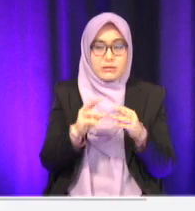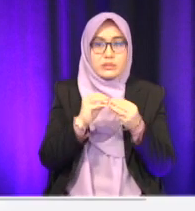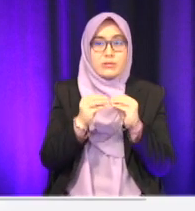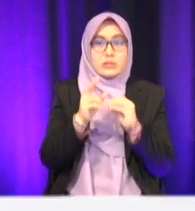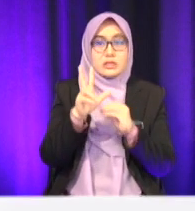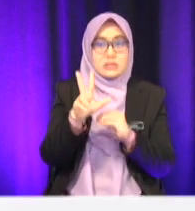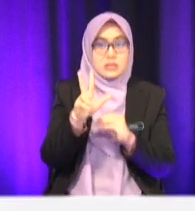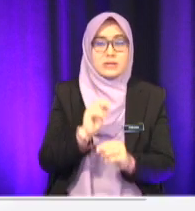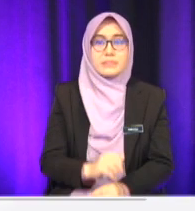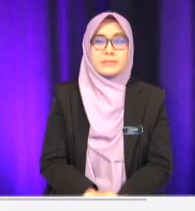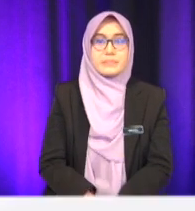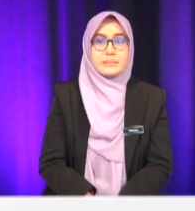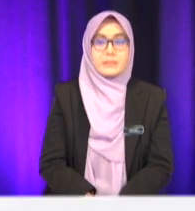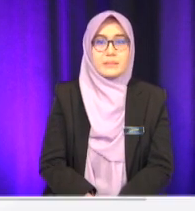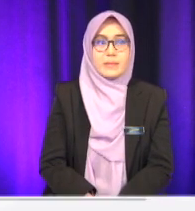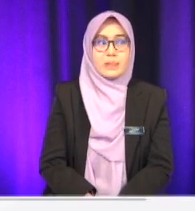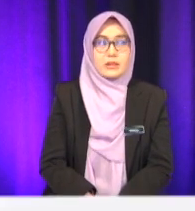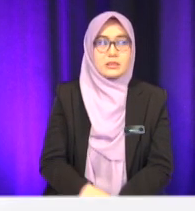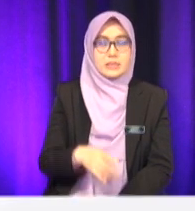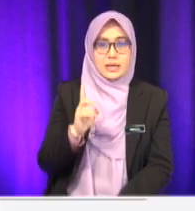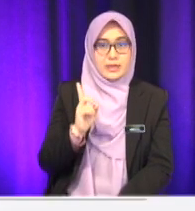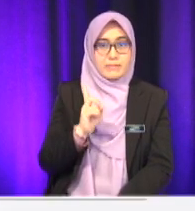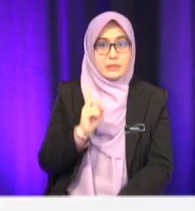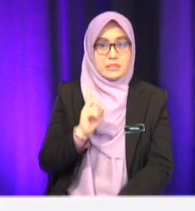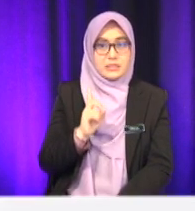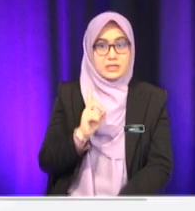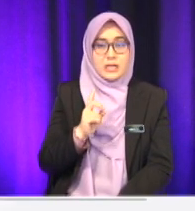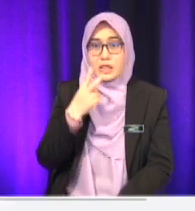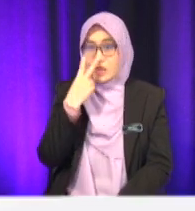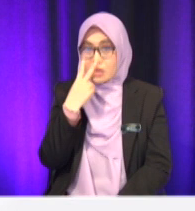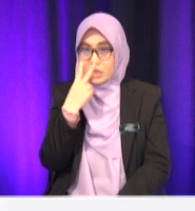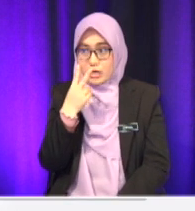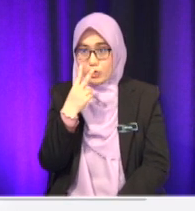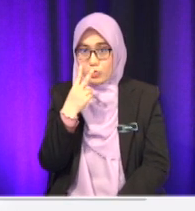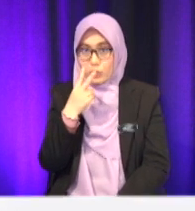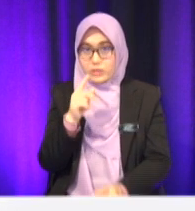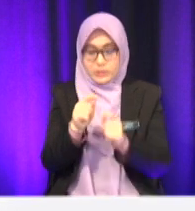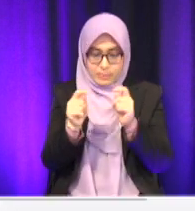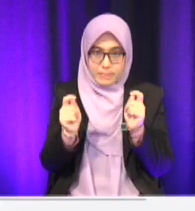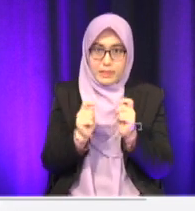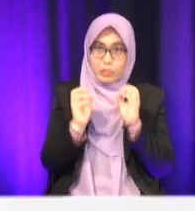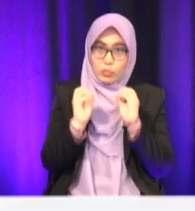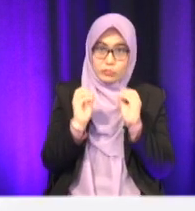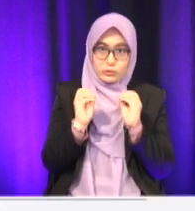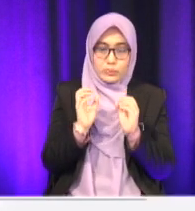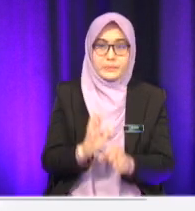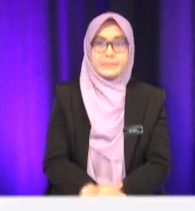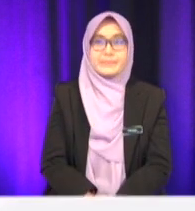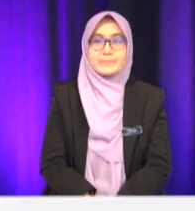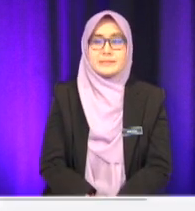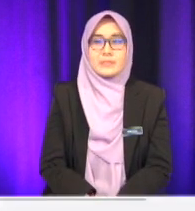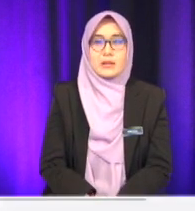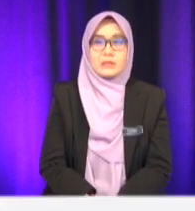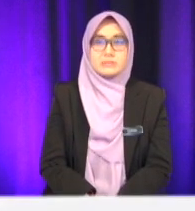there. This approach is not only useful for me as a prefect, but also in everyday life. Yeah, so this